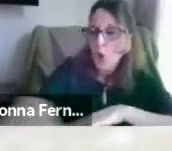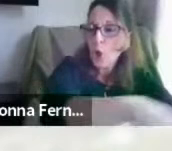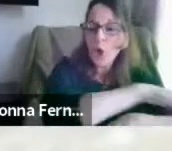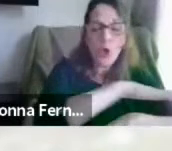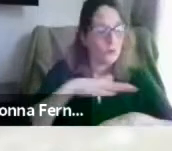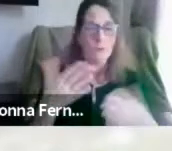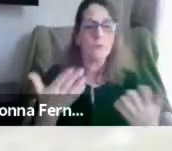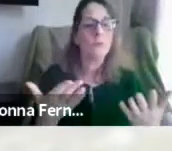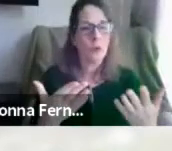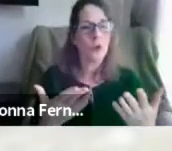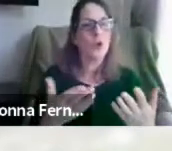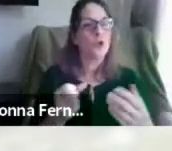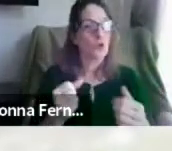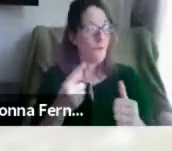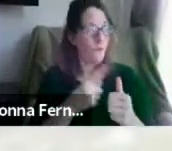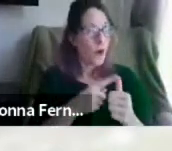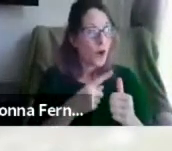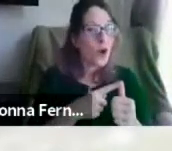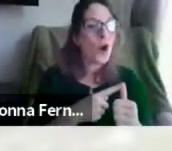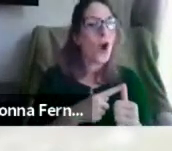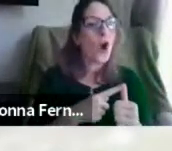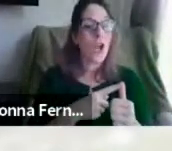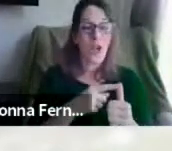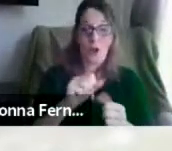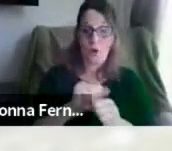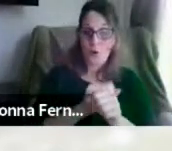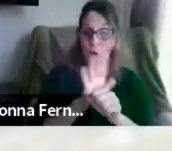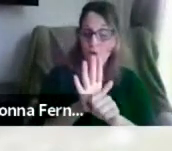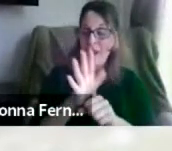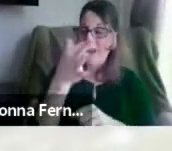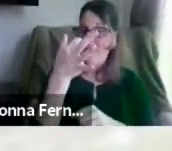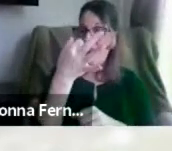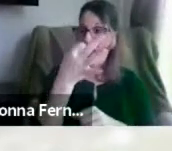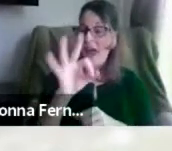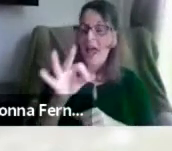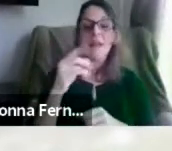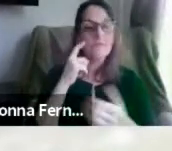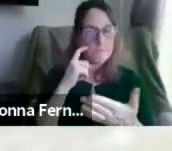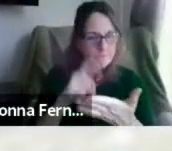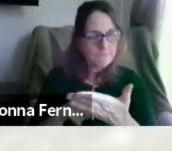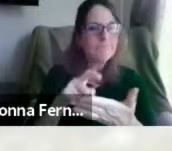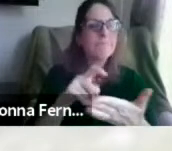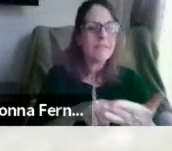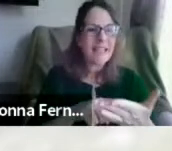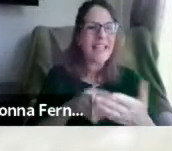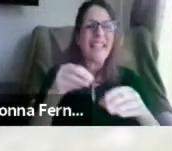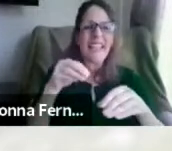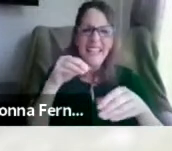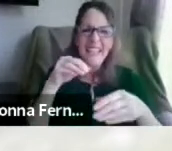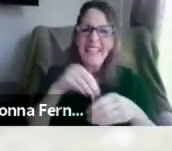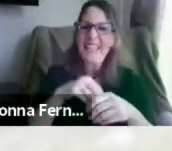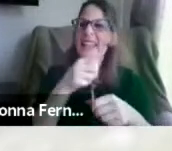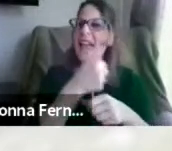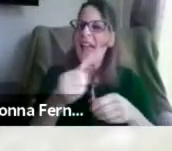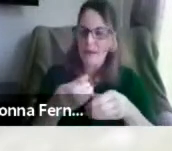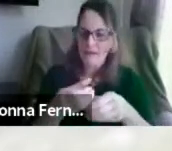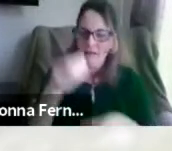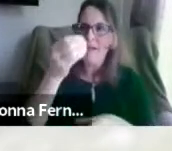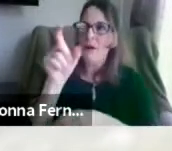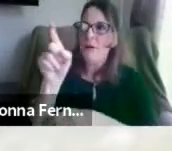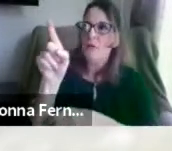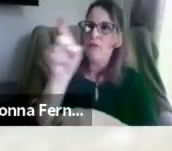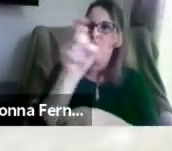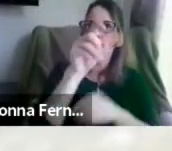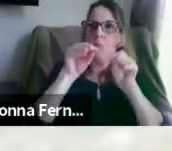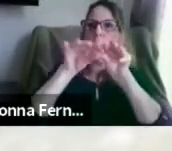on particular surfaces. COVID-19 has been detected in aerosols, that's going to be any air particles,